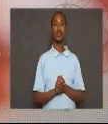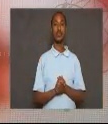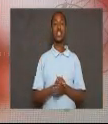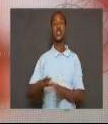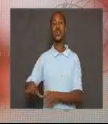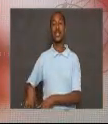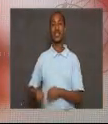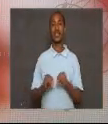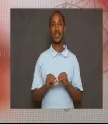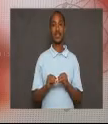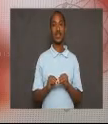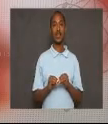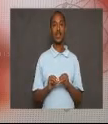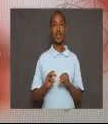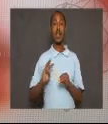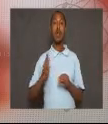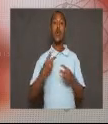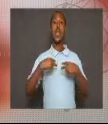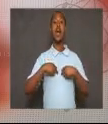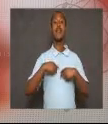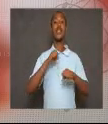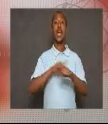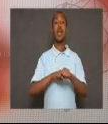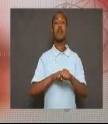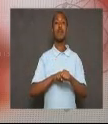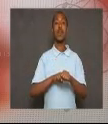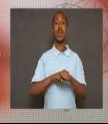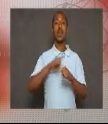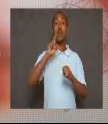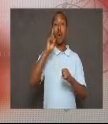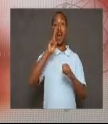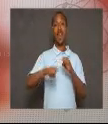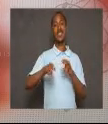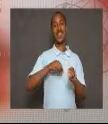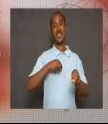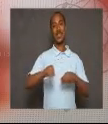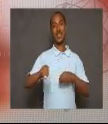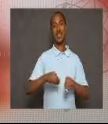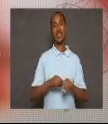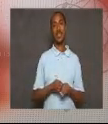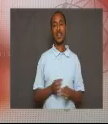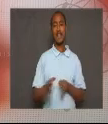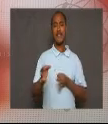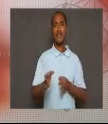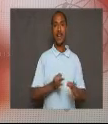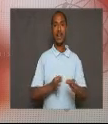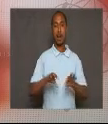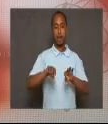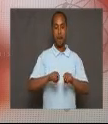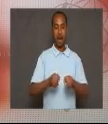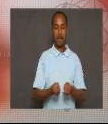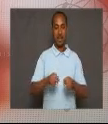Students, we have time for one last activity. Define